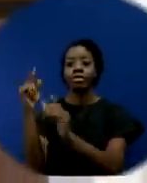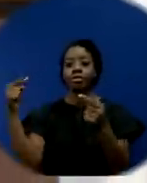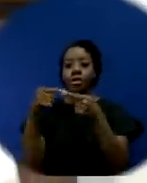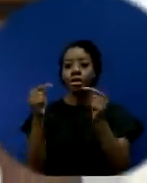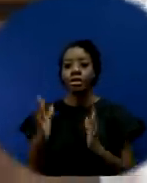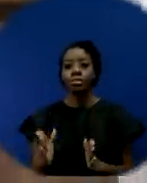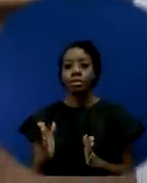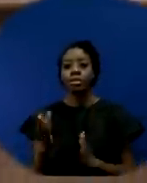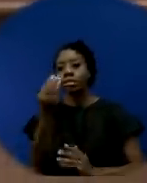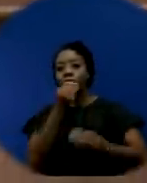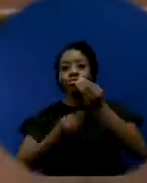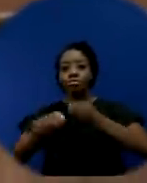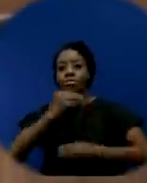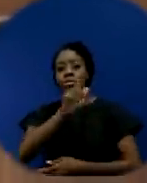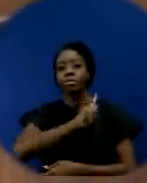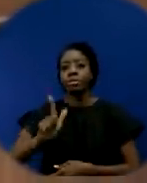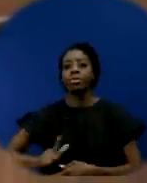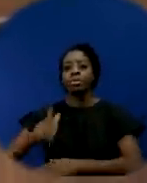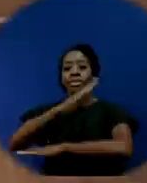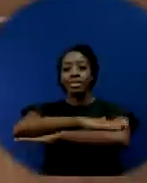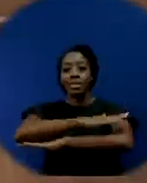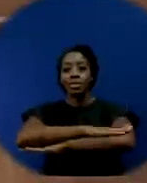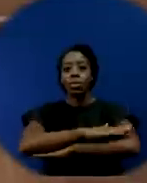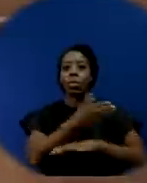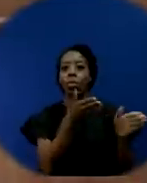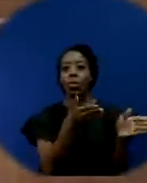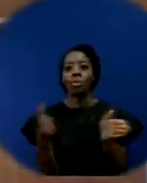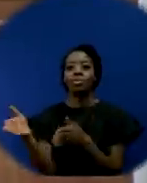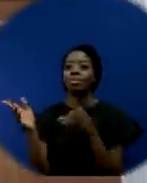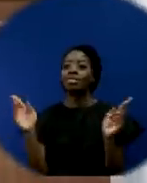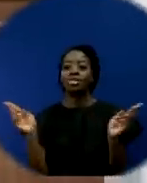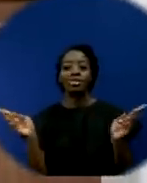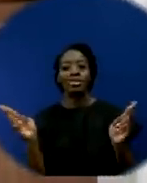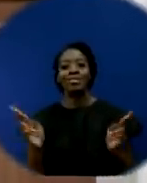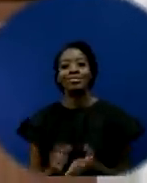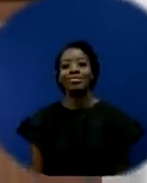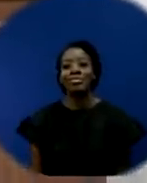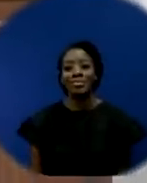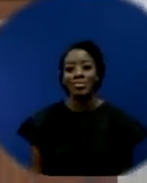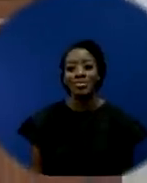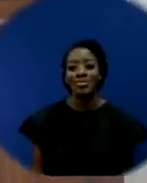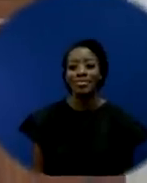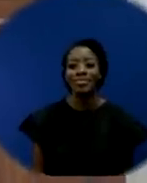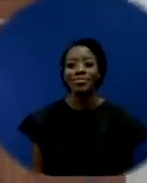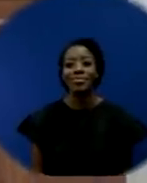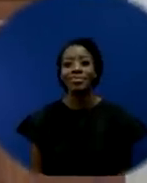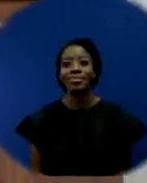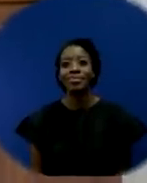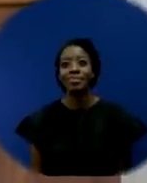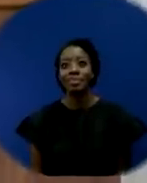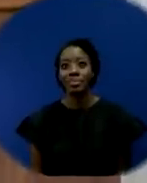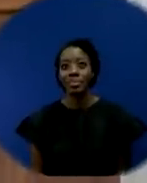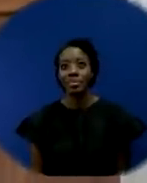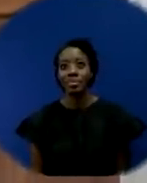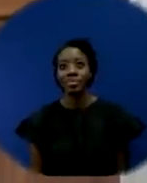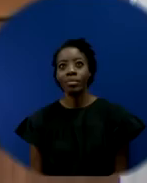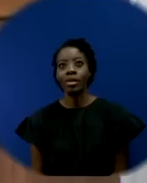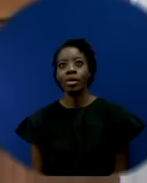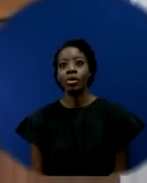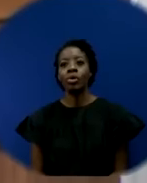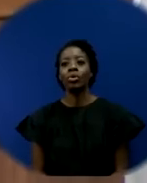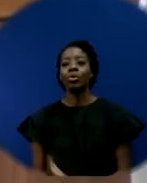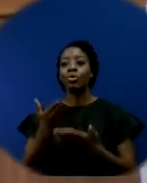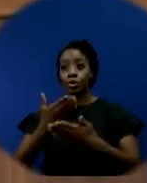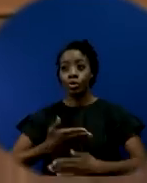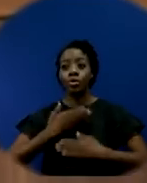has a table prepared both in the here and now and the by and by. We are grateful